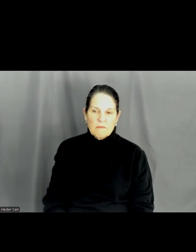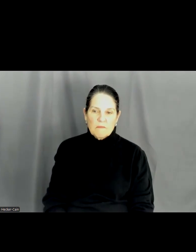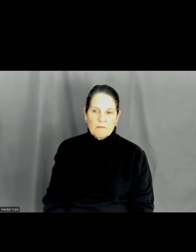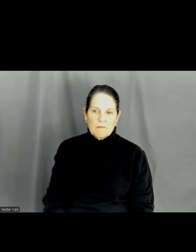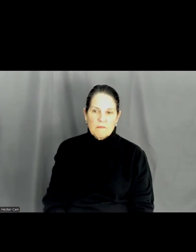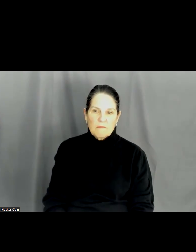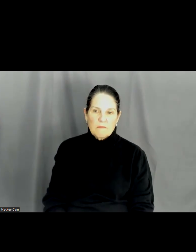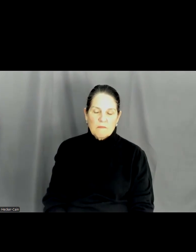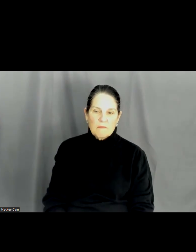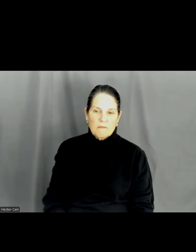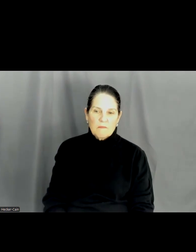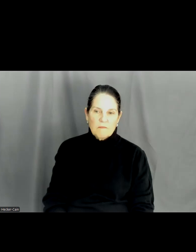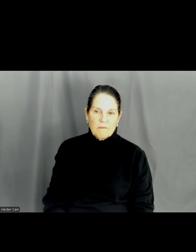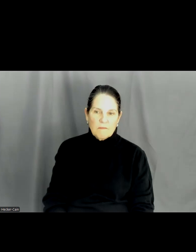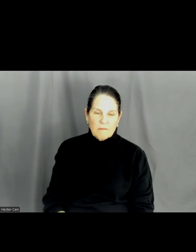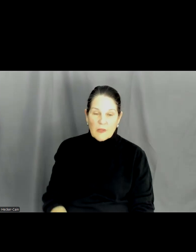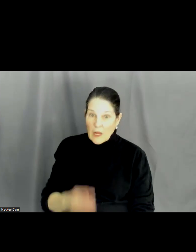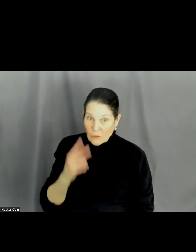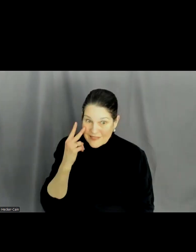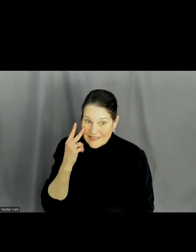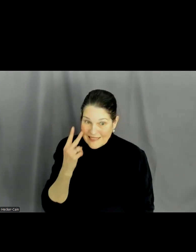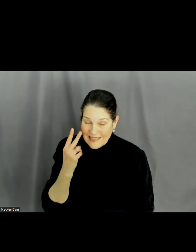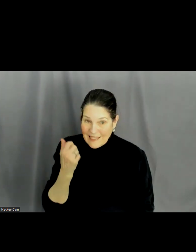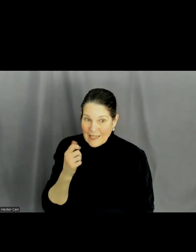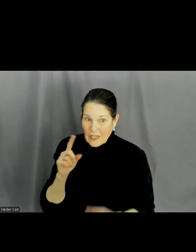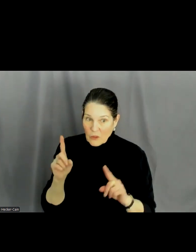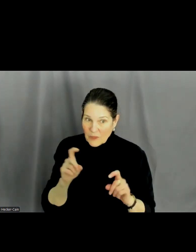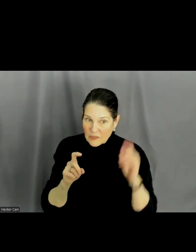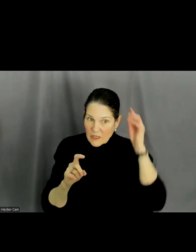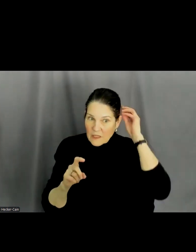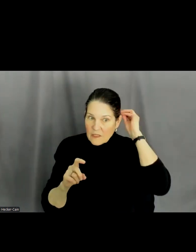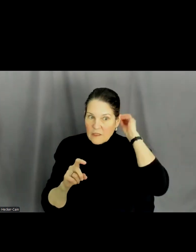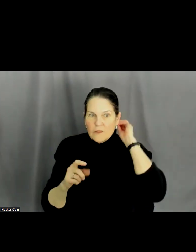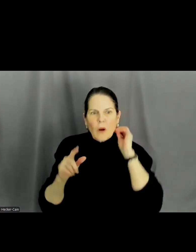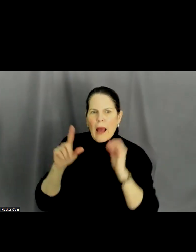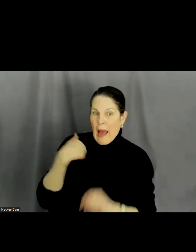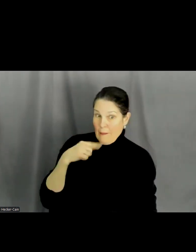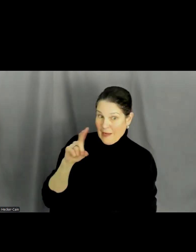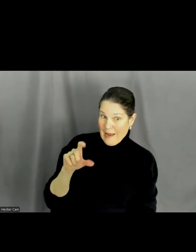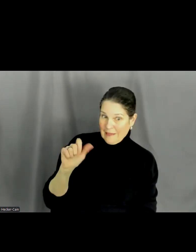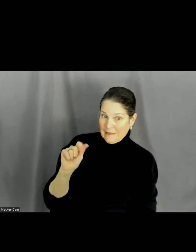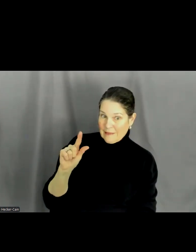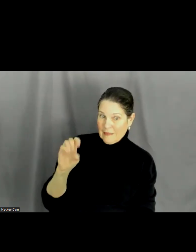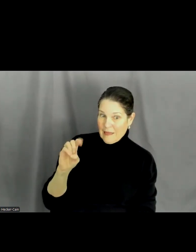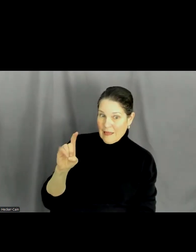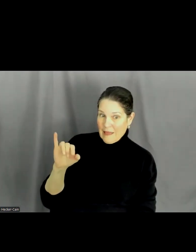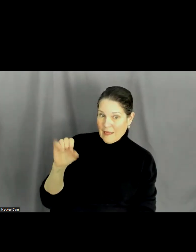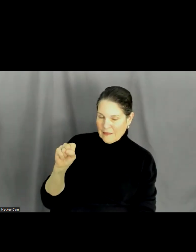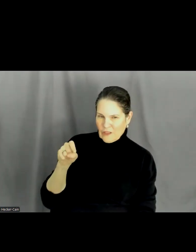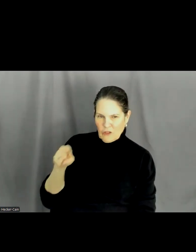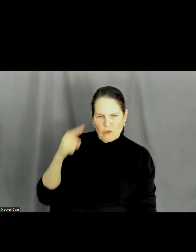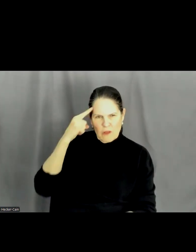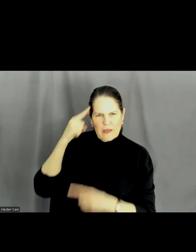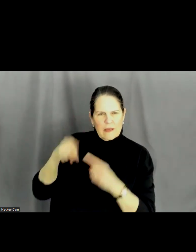I think, so I'm not seeing any questions. I would ask Alexis, as you're thinking about the policy